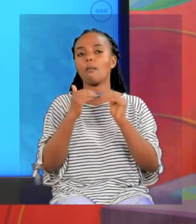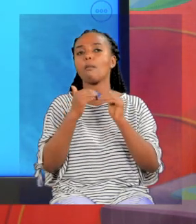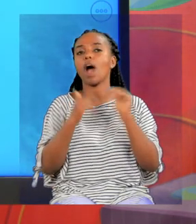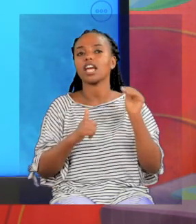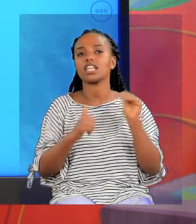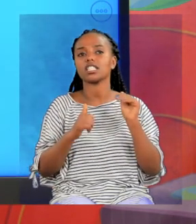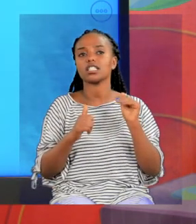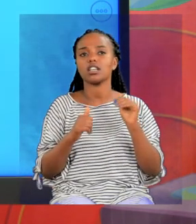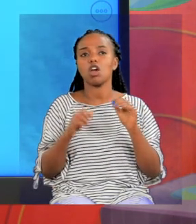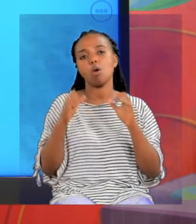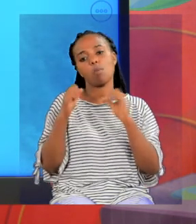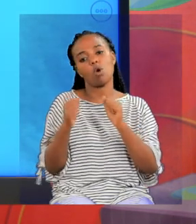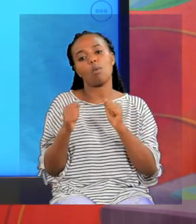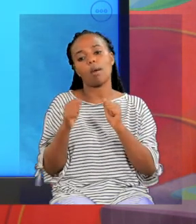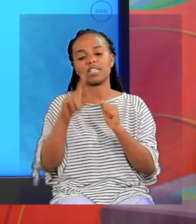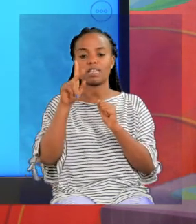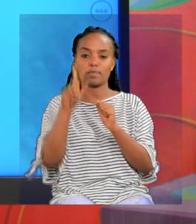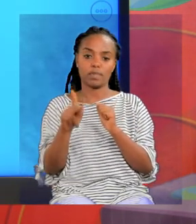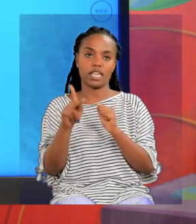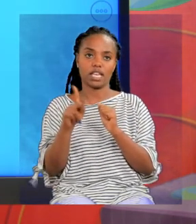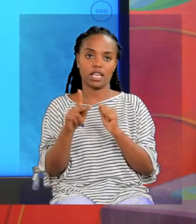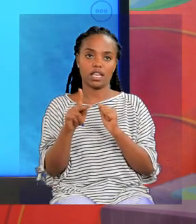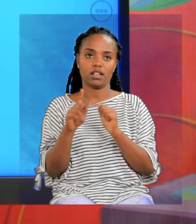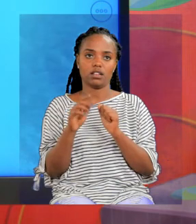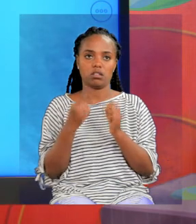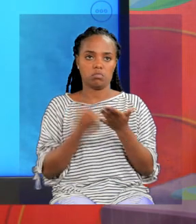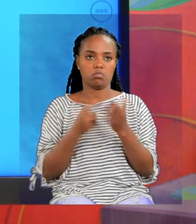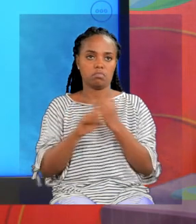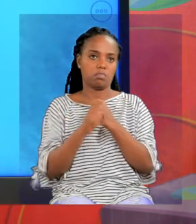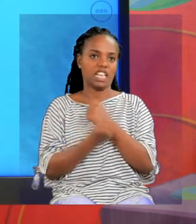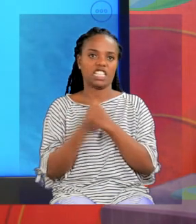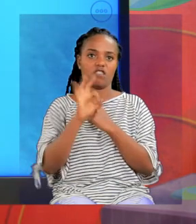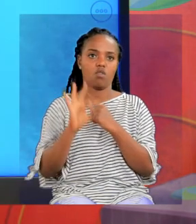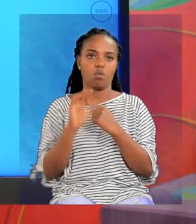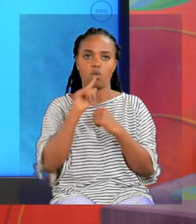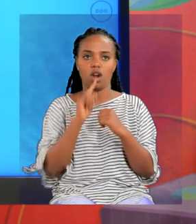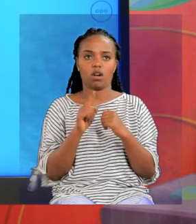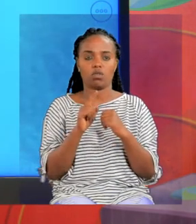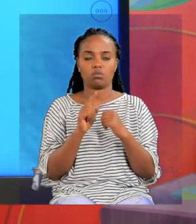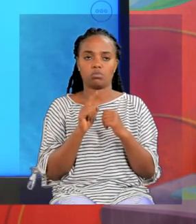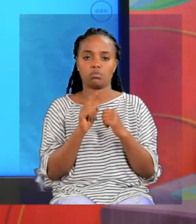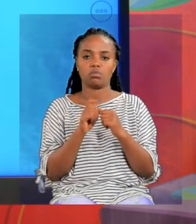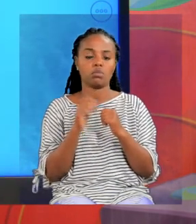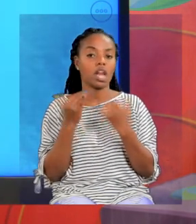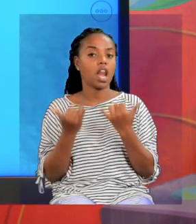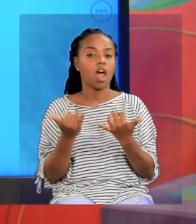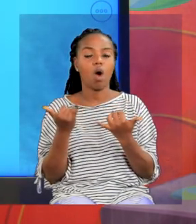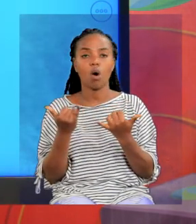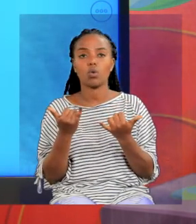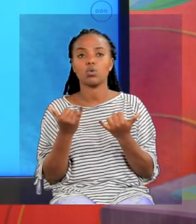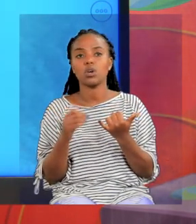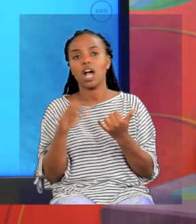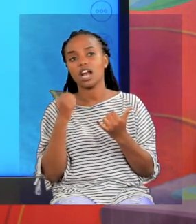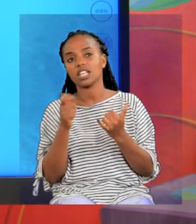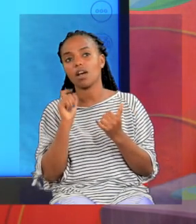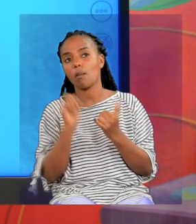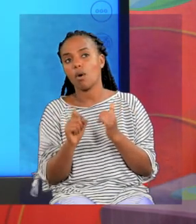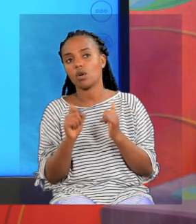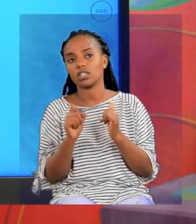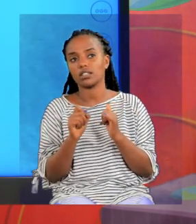minus probability of the event. This is basic formula. Now, another